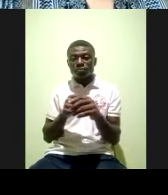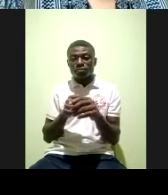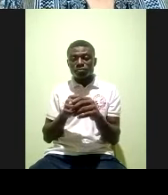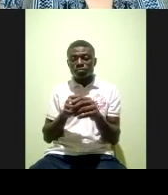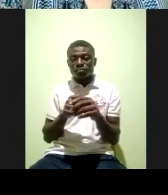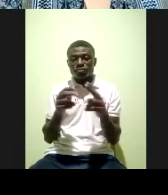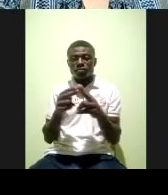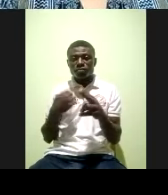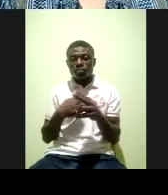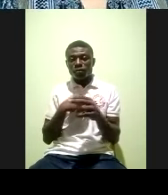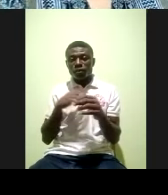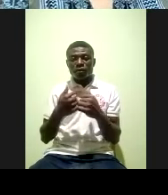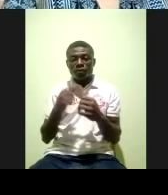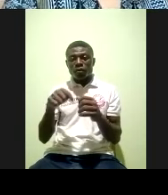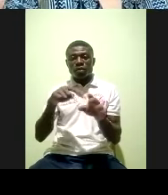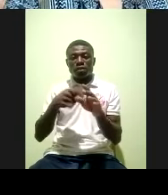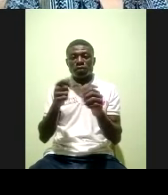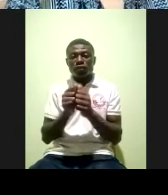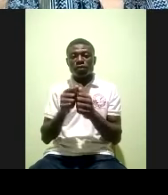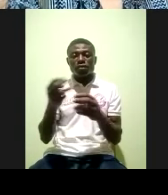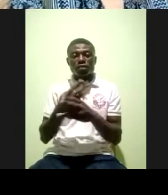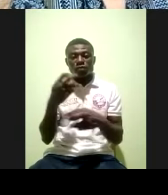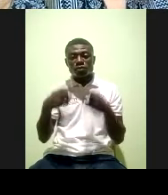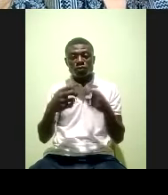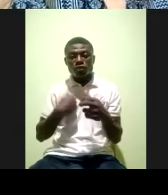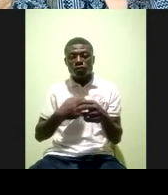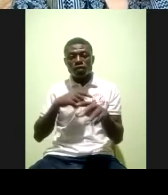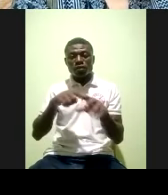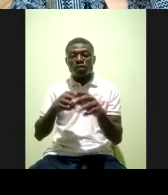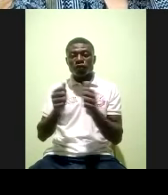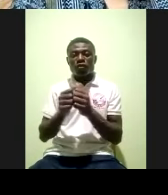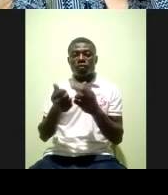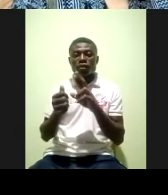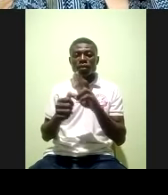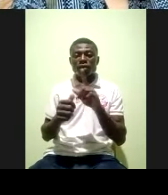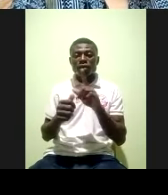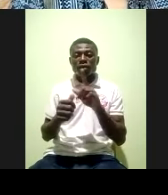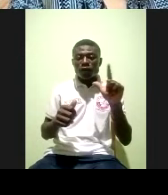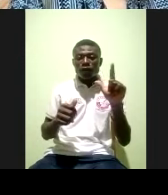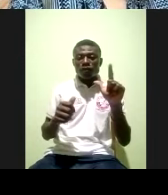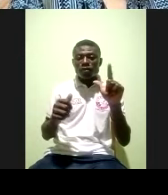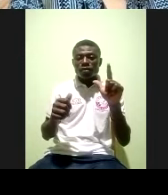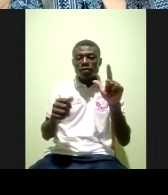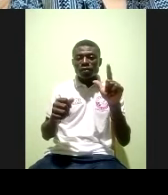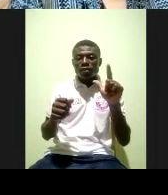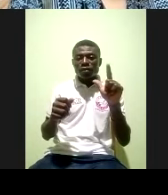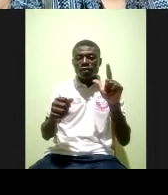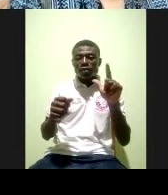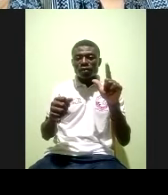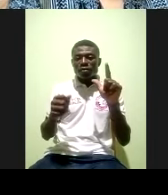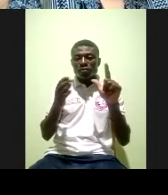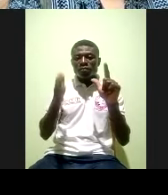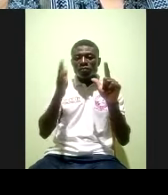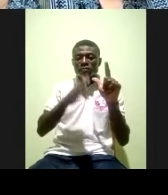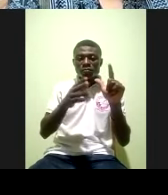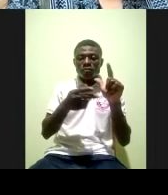where do we have to start the math problem? We start from this side, from the left side, from the 1 side, and then we go to the 10